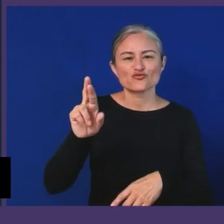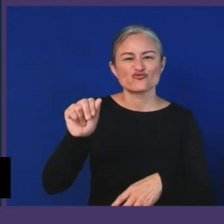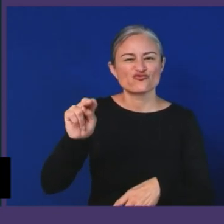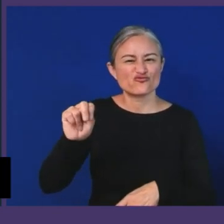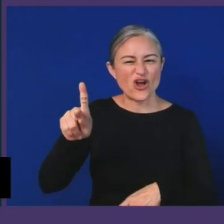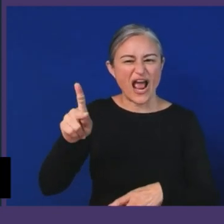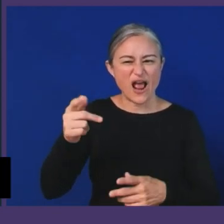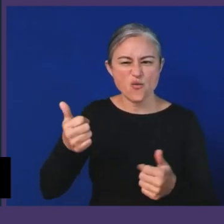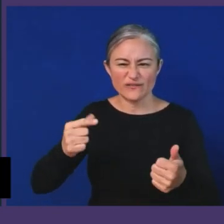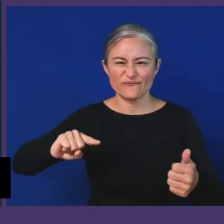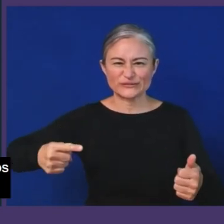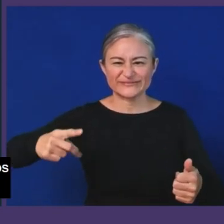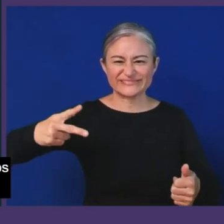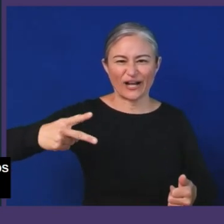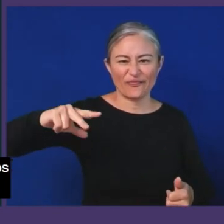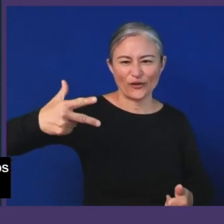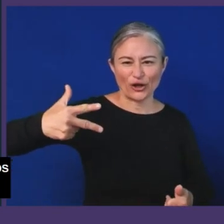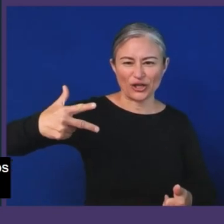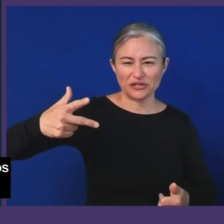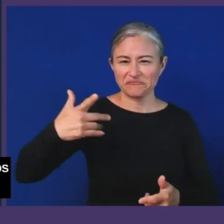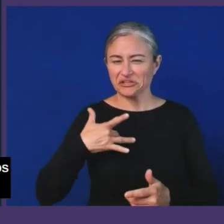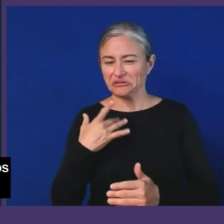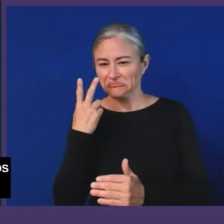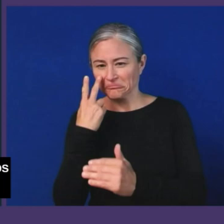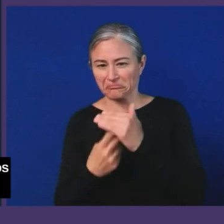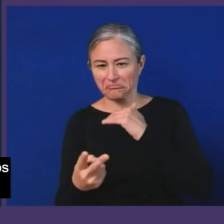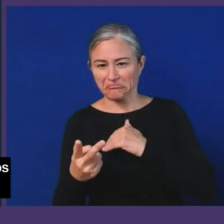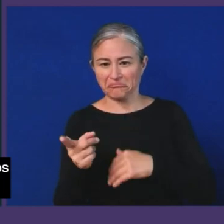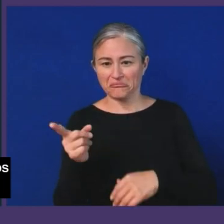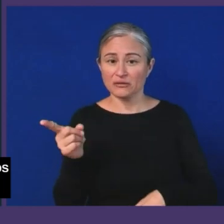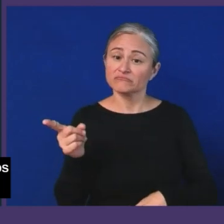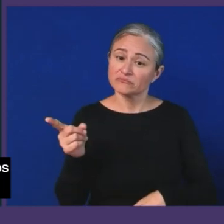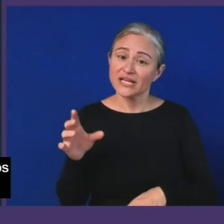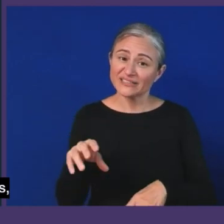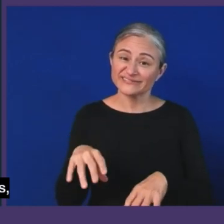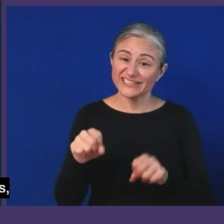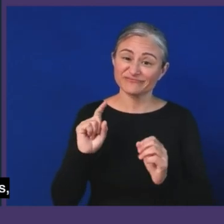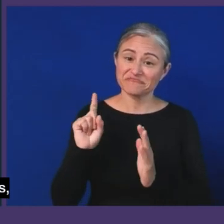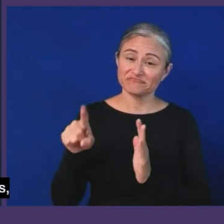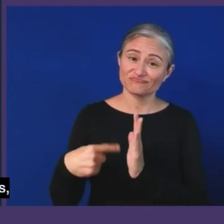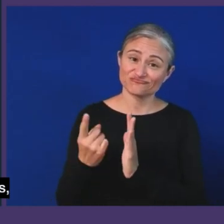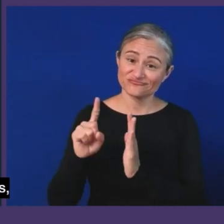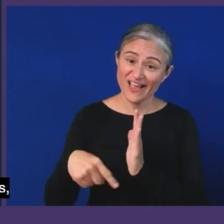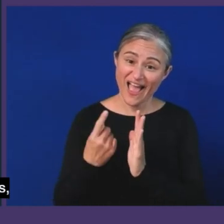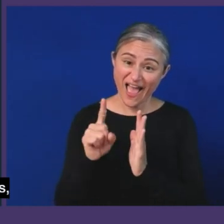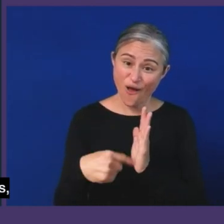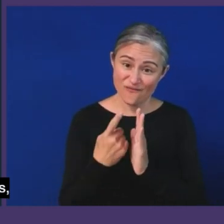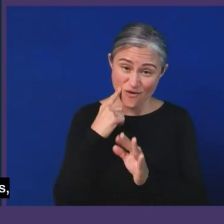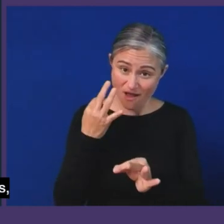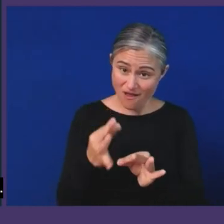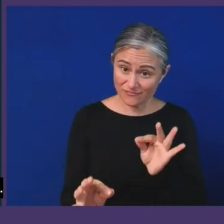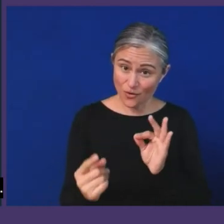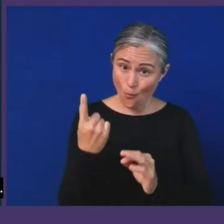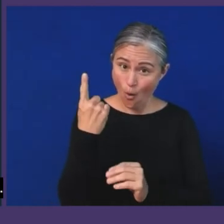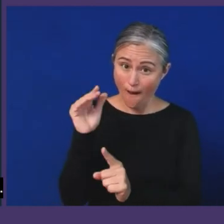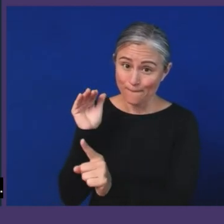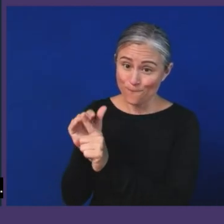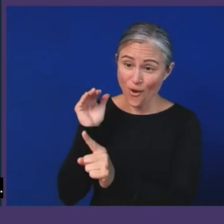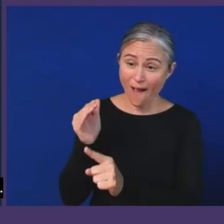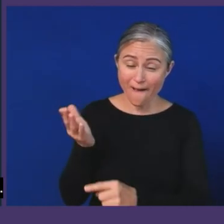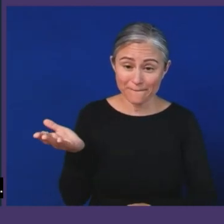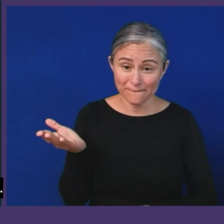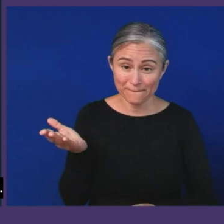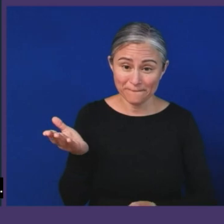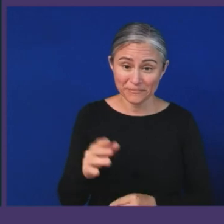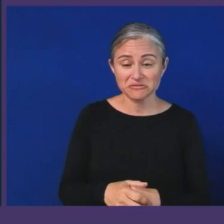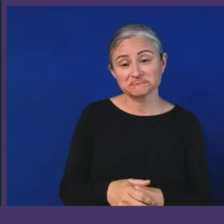even hours for a single prompt completion pairs. But let's say we decided that one of these is much better than the others, and so on.